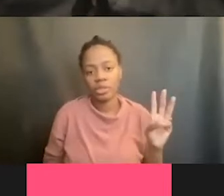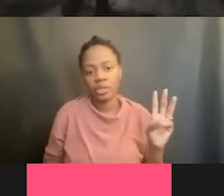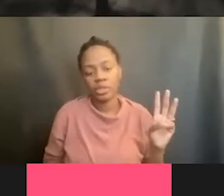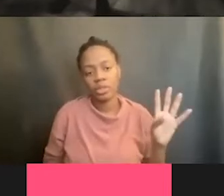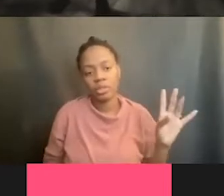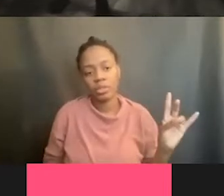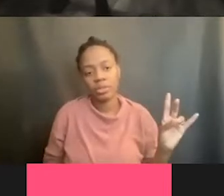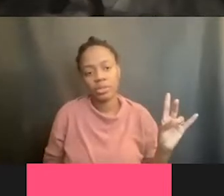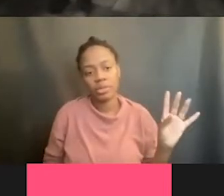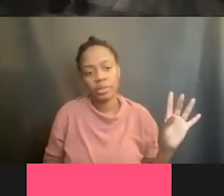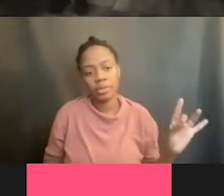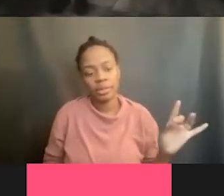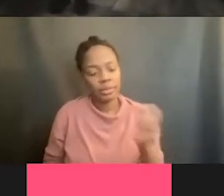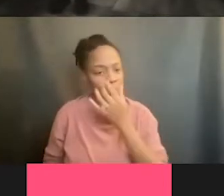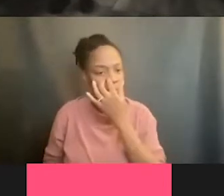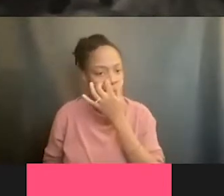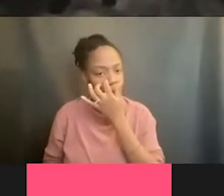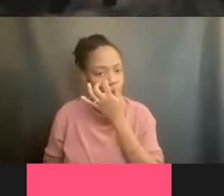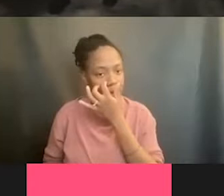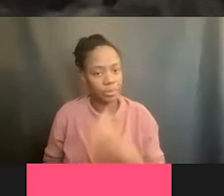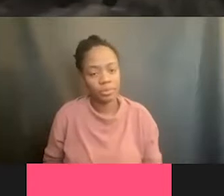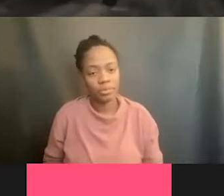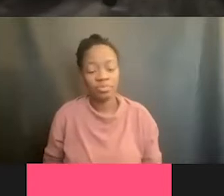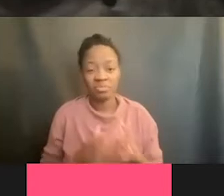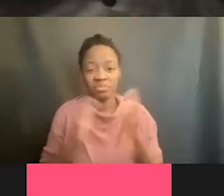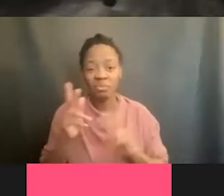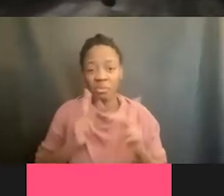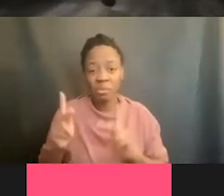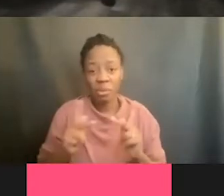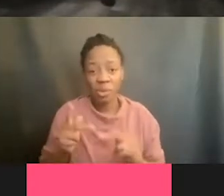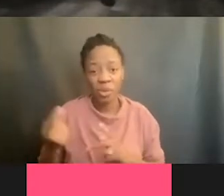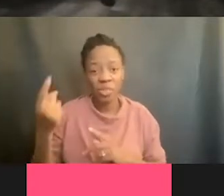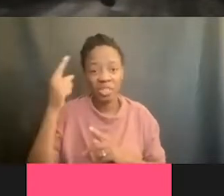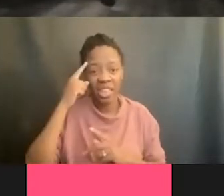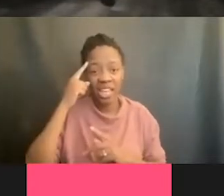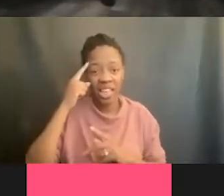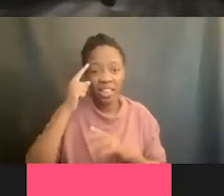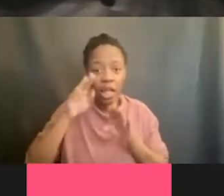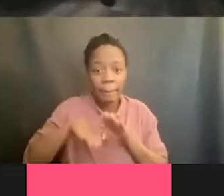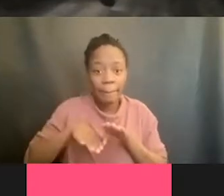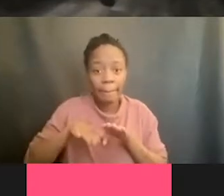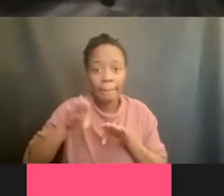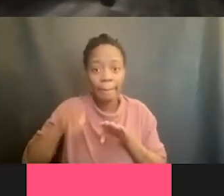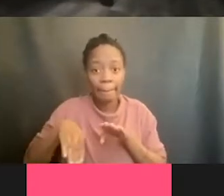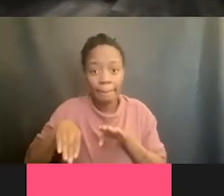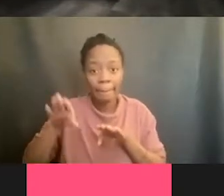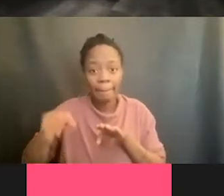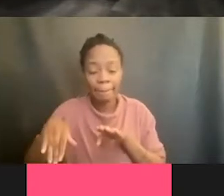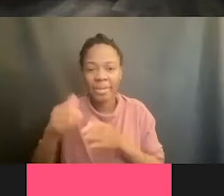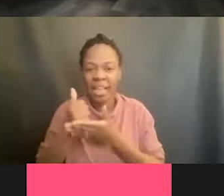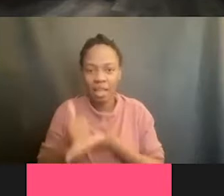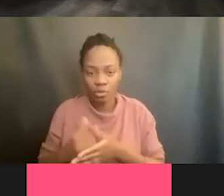6, 7, 8. And a lot of people think that a tapping does help. So a lot of